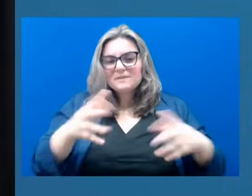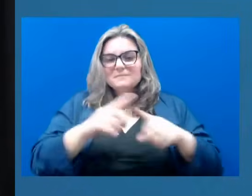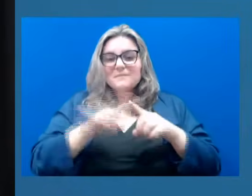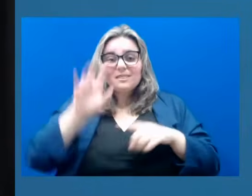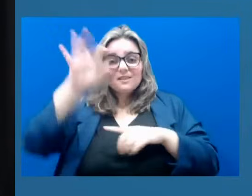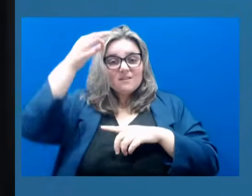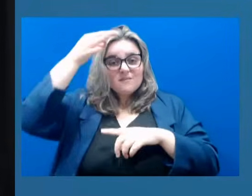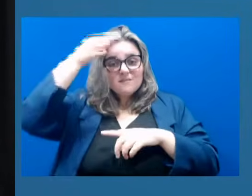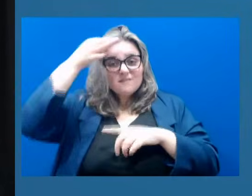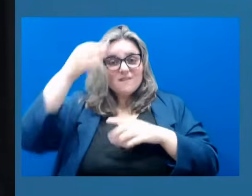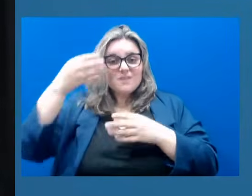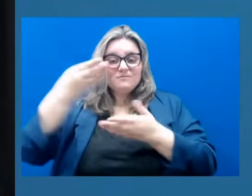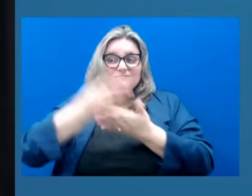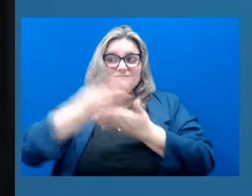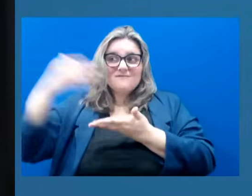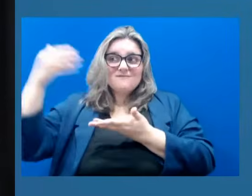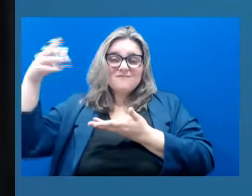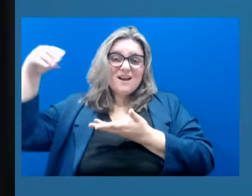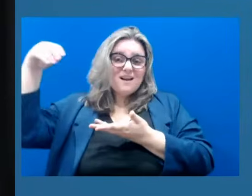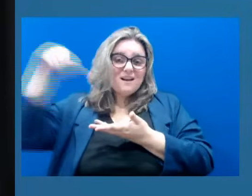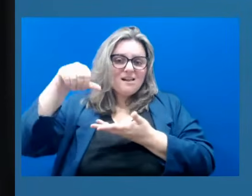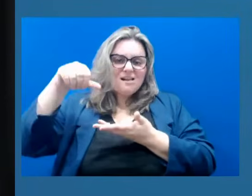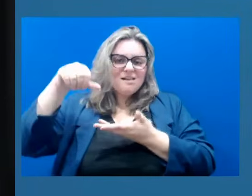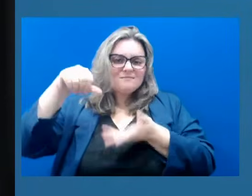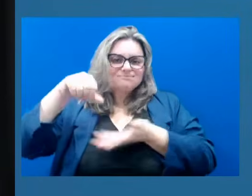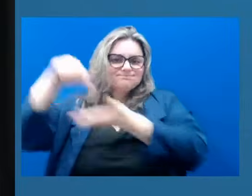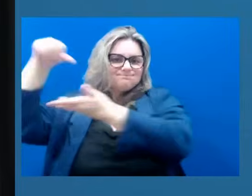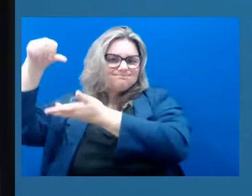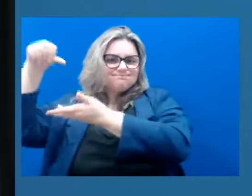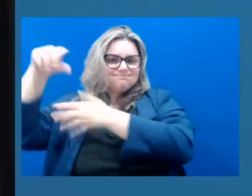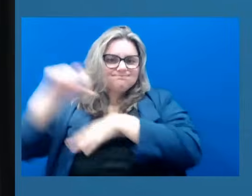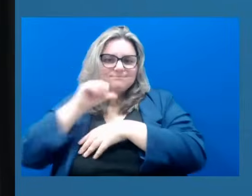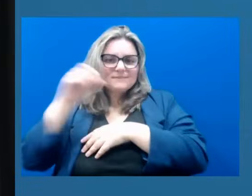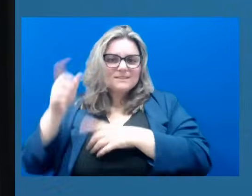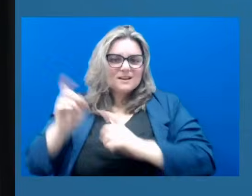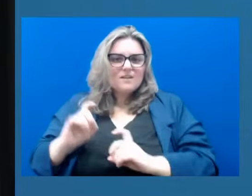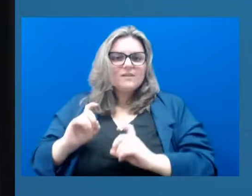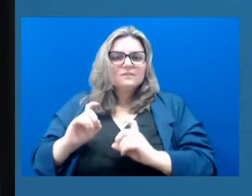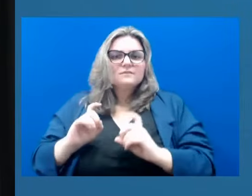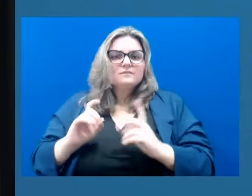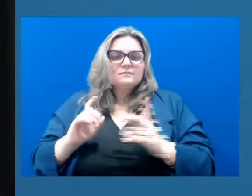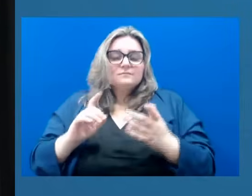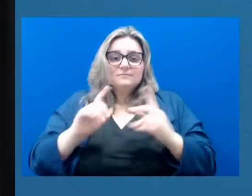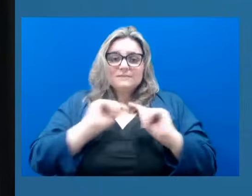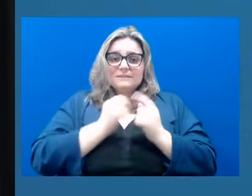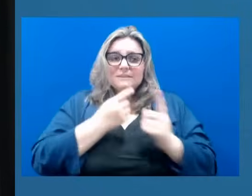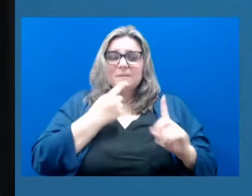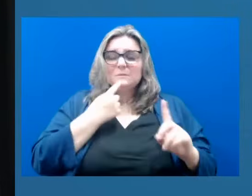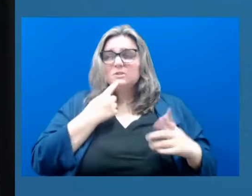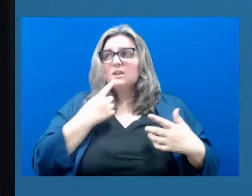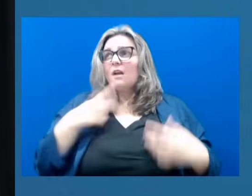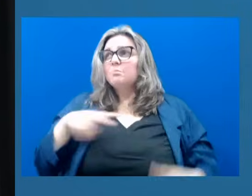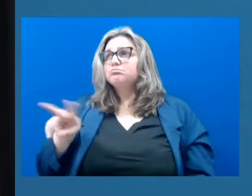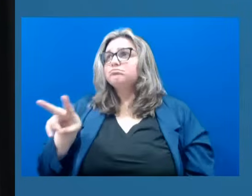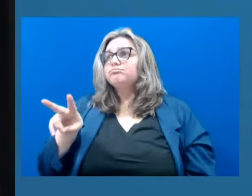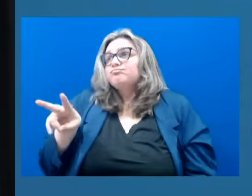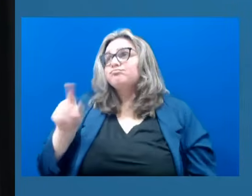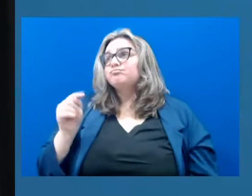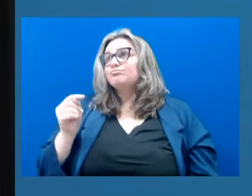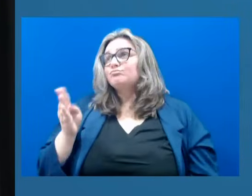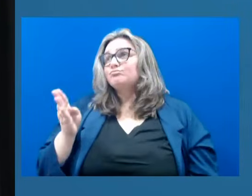back, Mayor Yadira Ramos Herbert and her team didn't just say, oh, we can't do